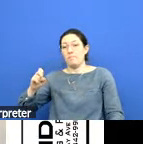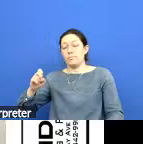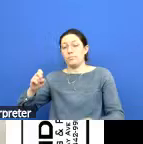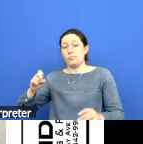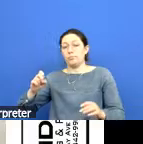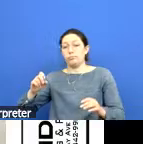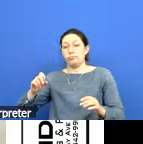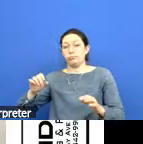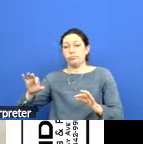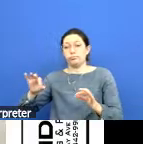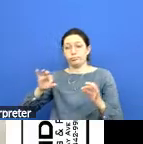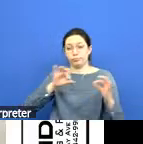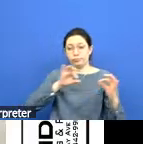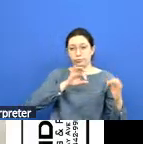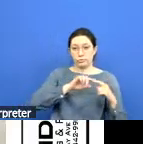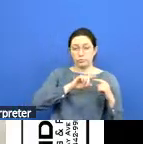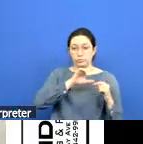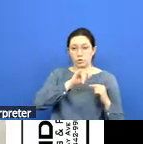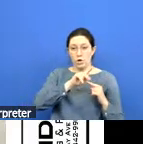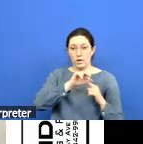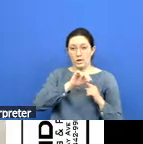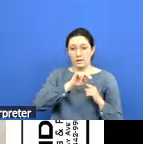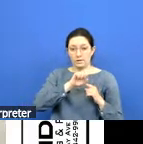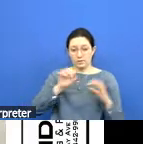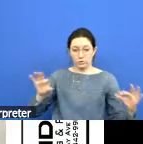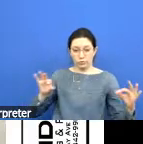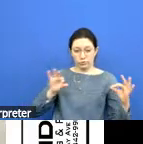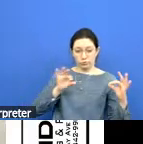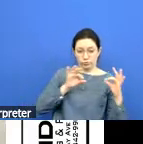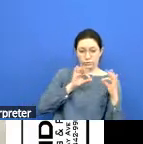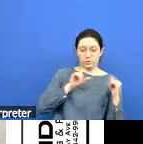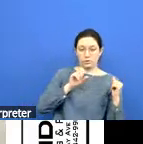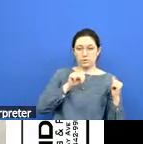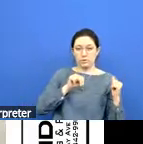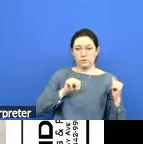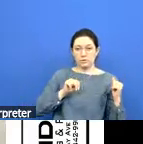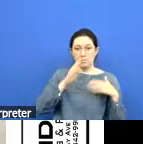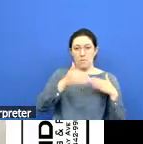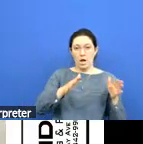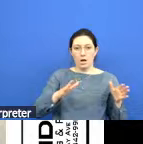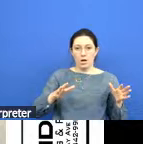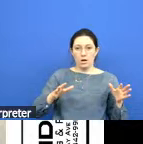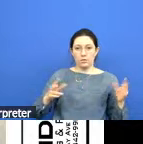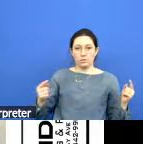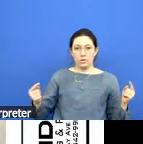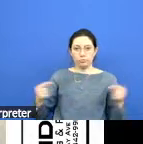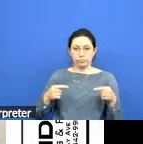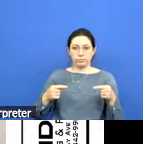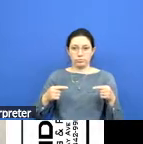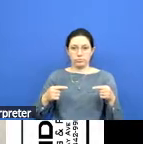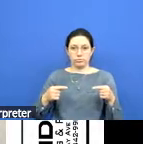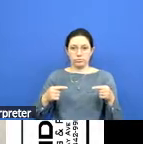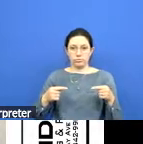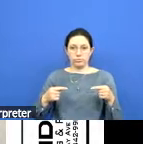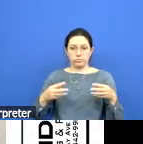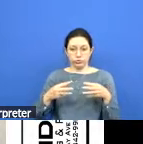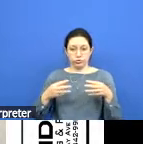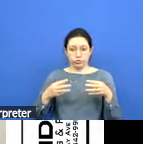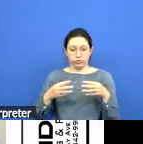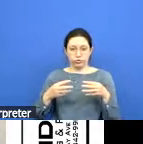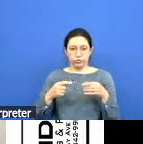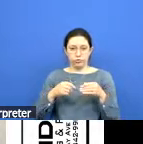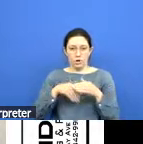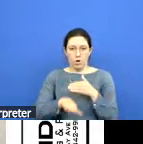towards Calkins, and they meet into this box aimed at each other. And then it goes under